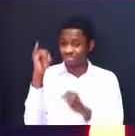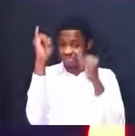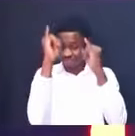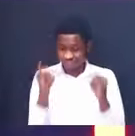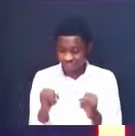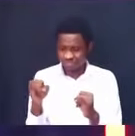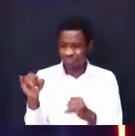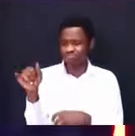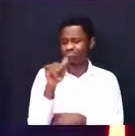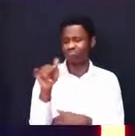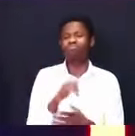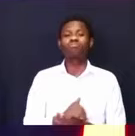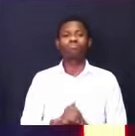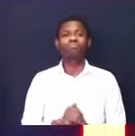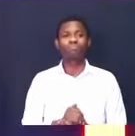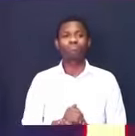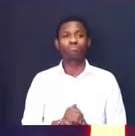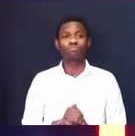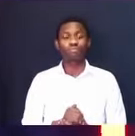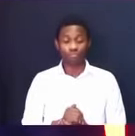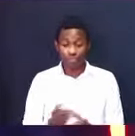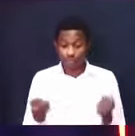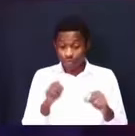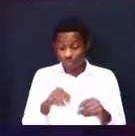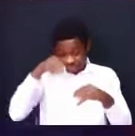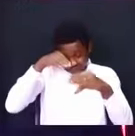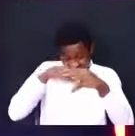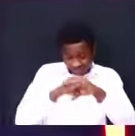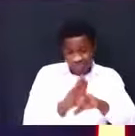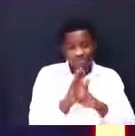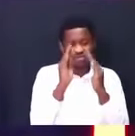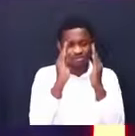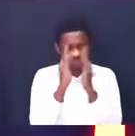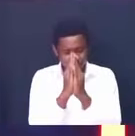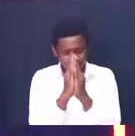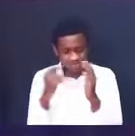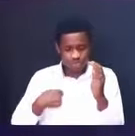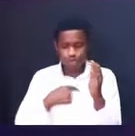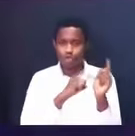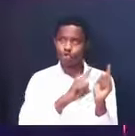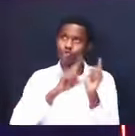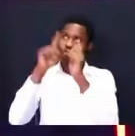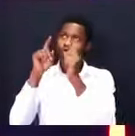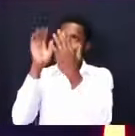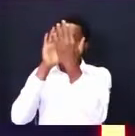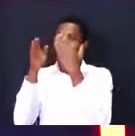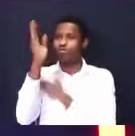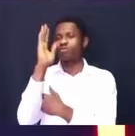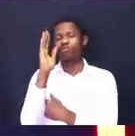What image is that? When we go into prayer, we go before God. It